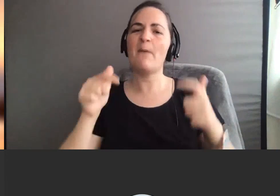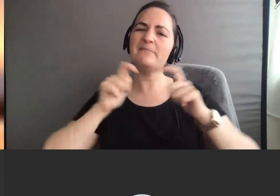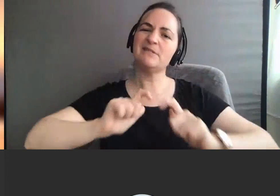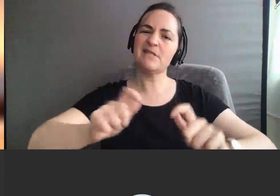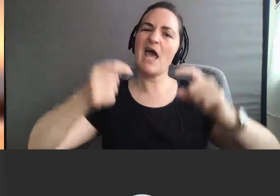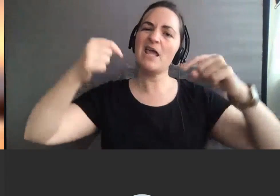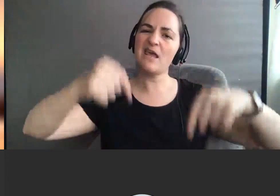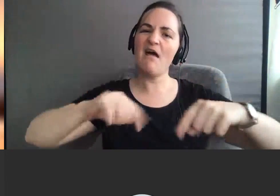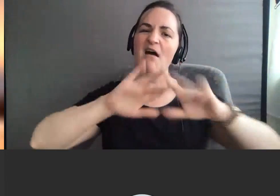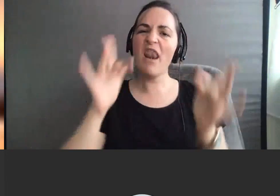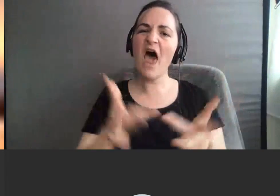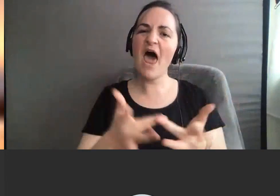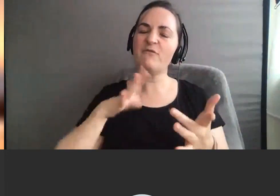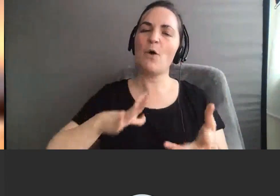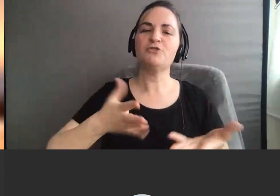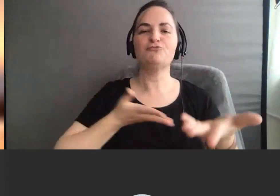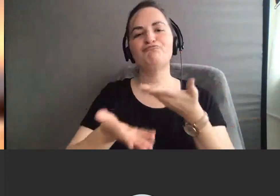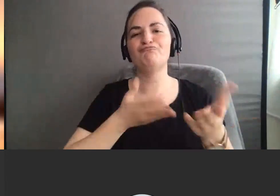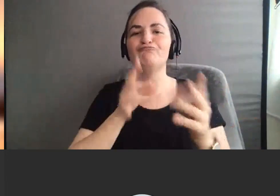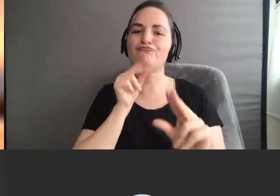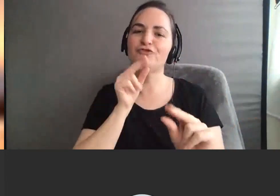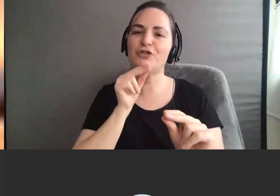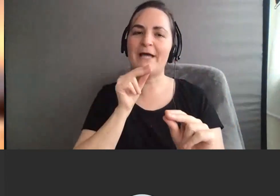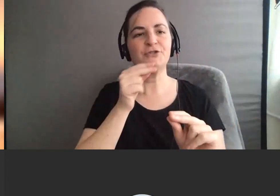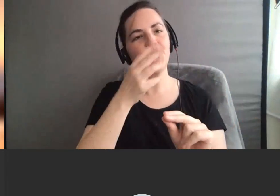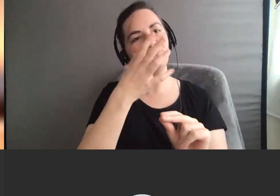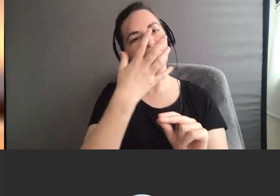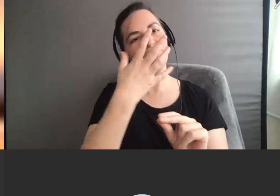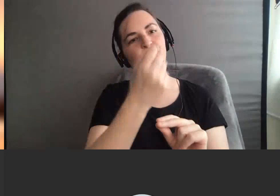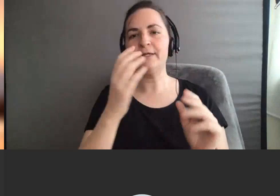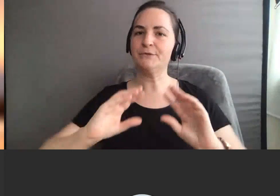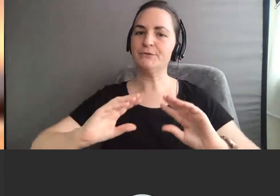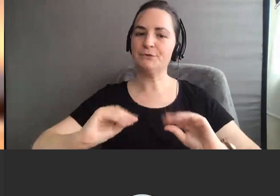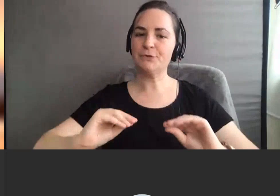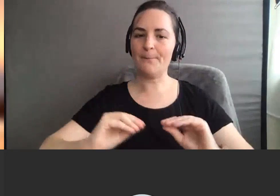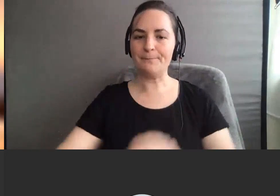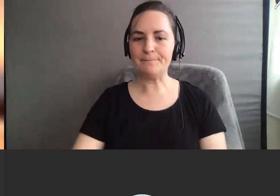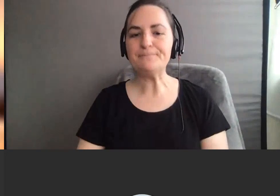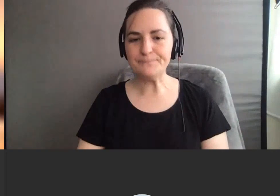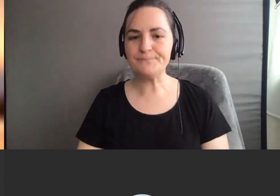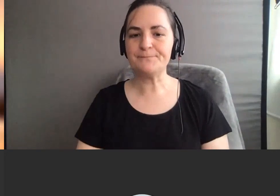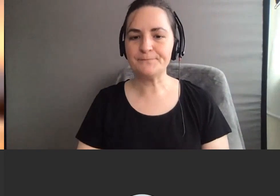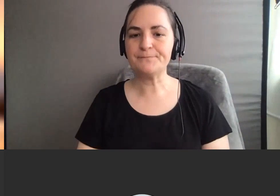like to chat about anything. So I'm just turning off the recording now, and it's